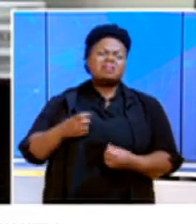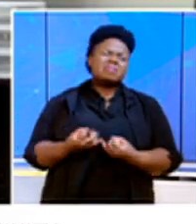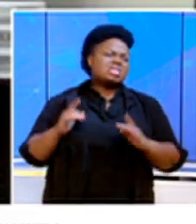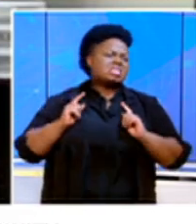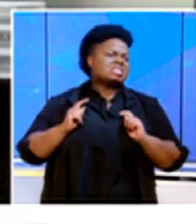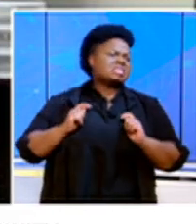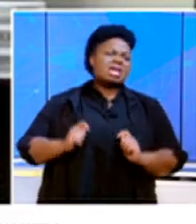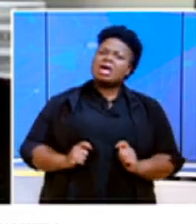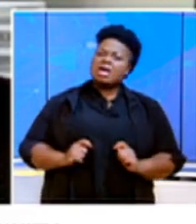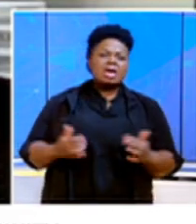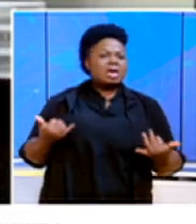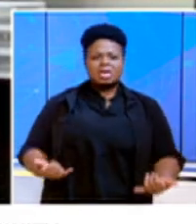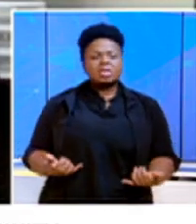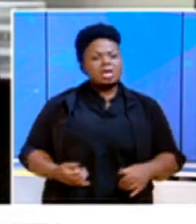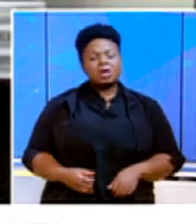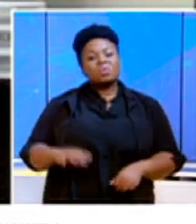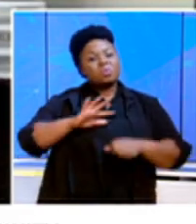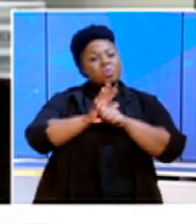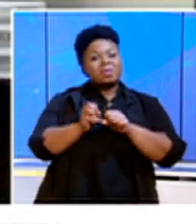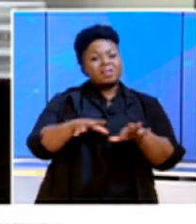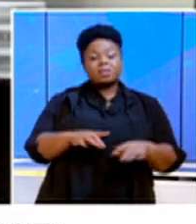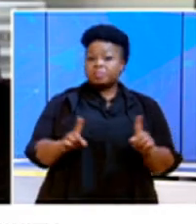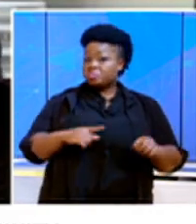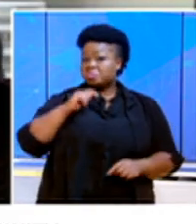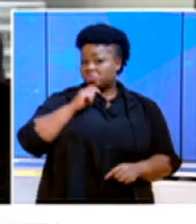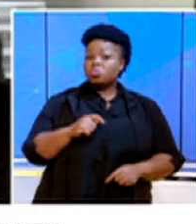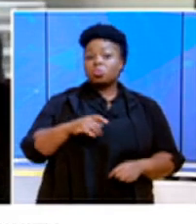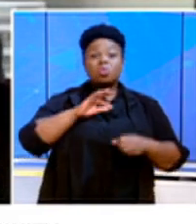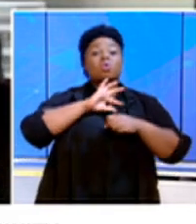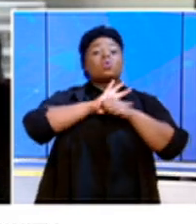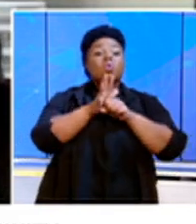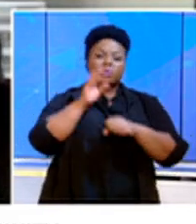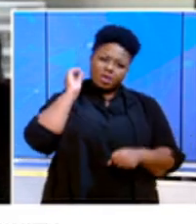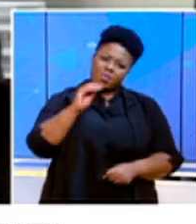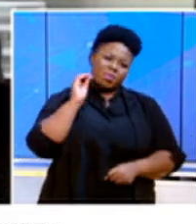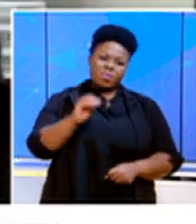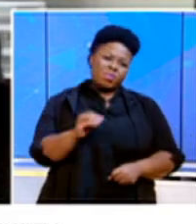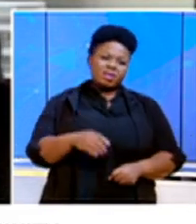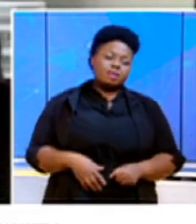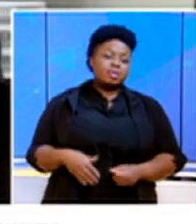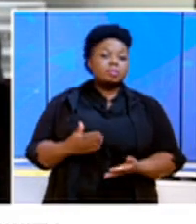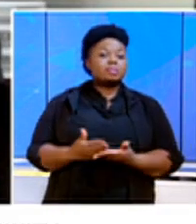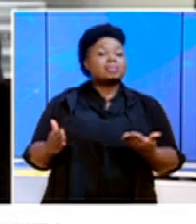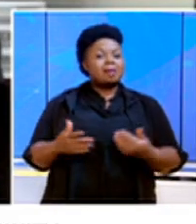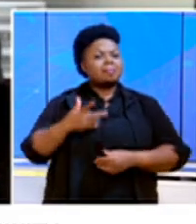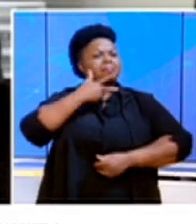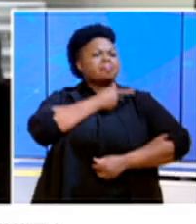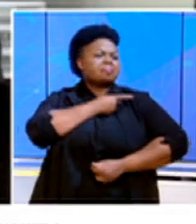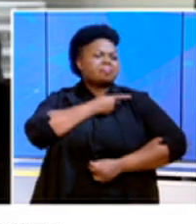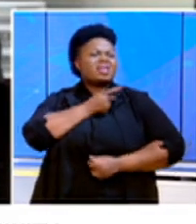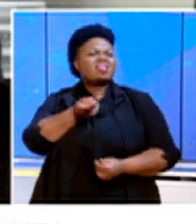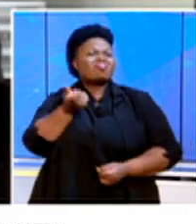something that a lot of people are going through. But the reality is that it is still with us. We have a very few amount of people that have been